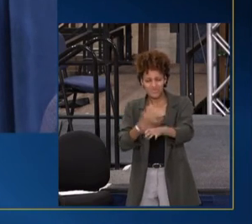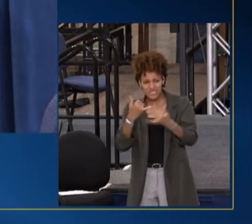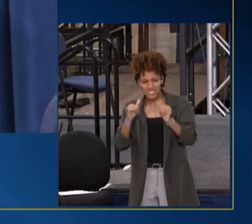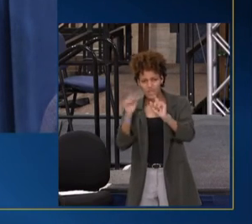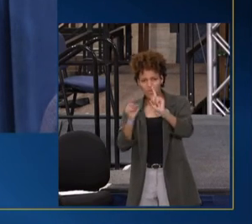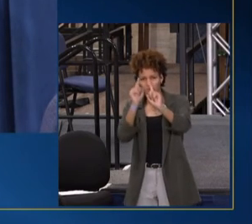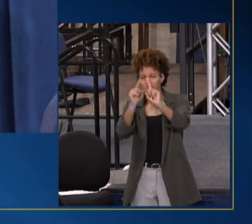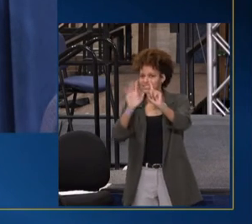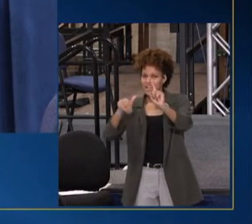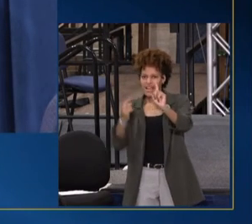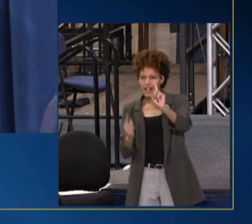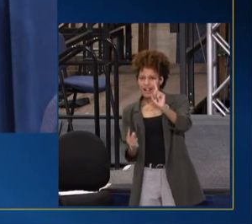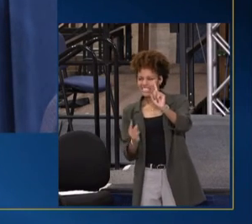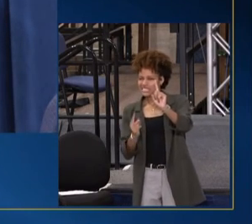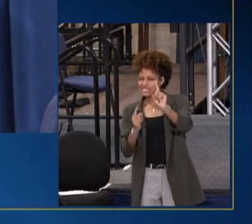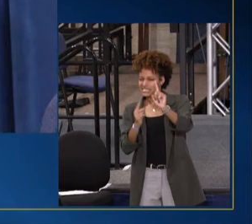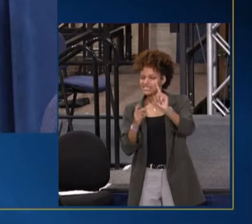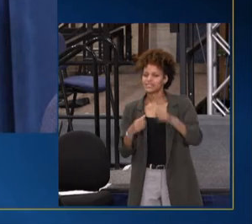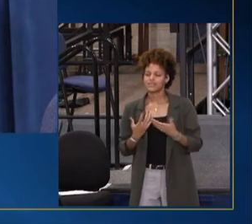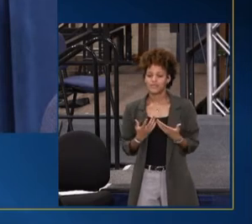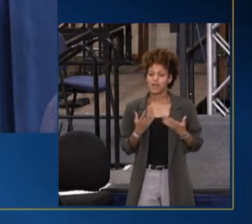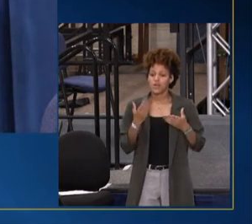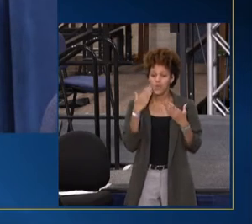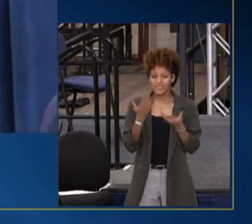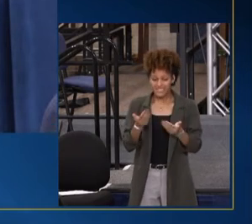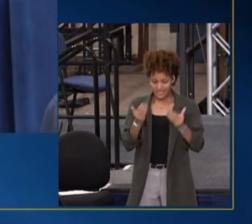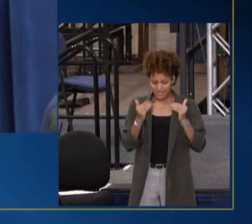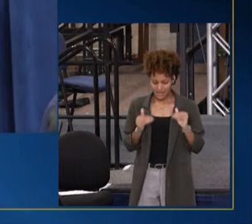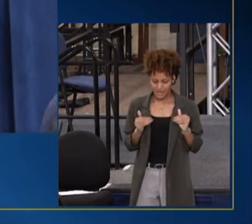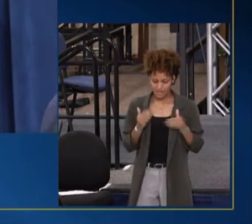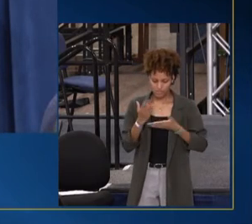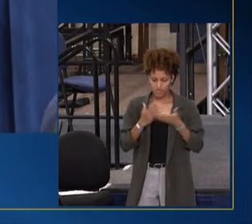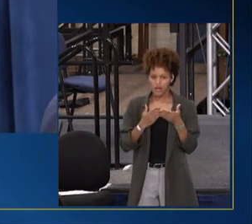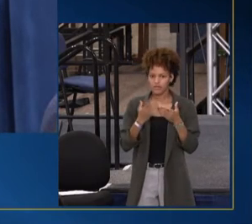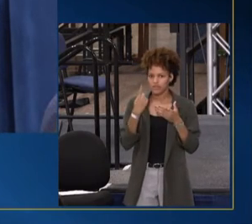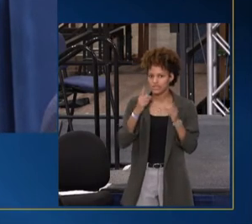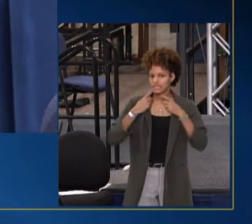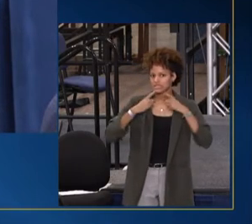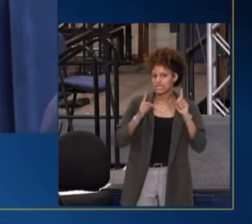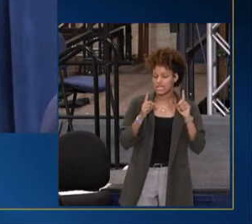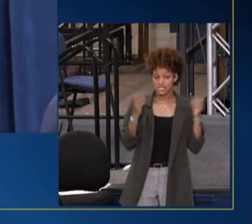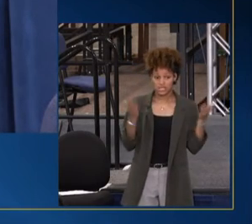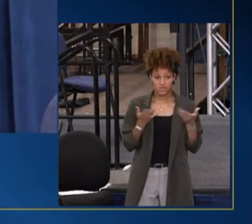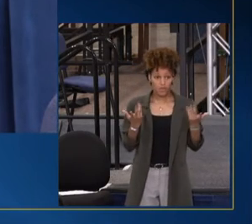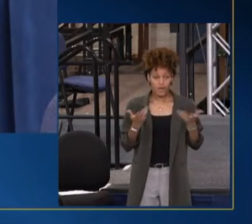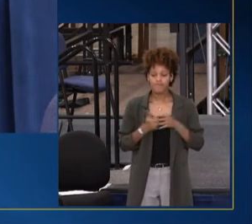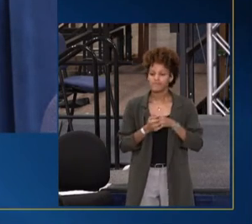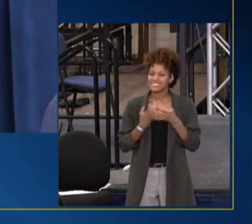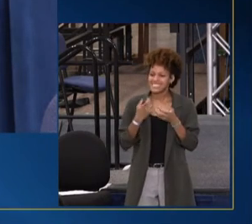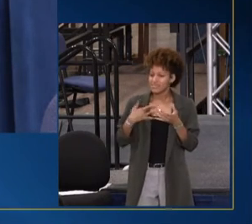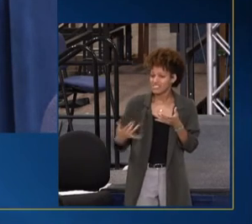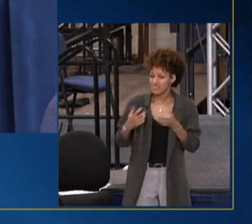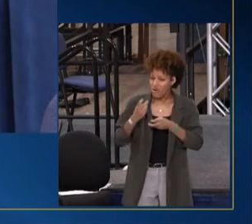things, that next tranche of success here is often harder